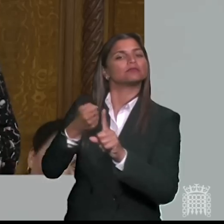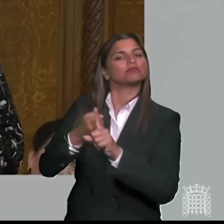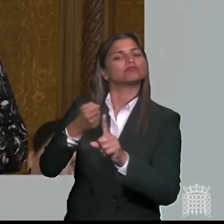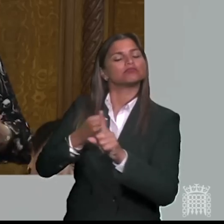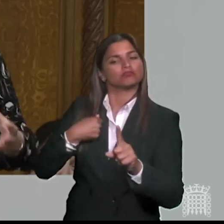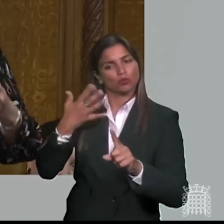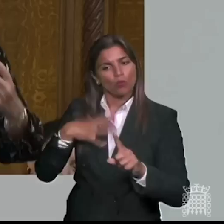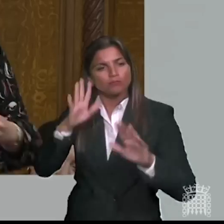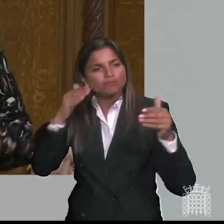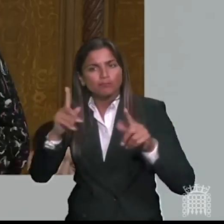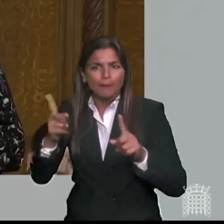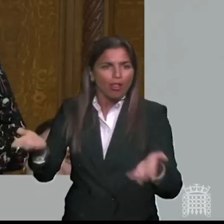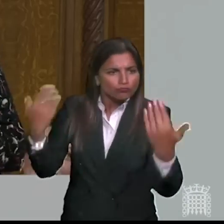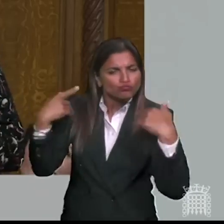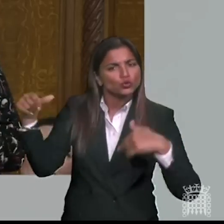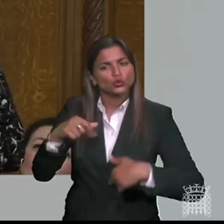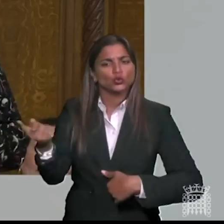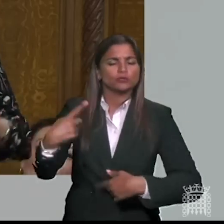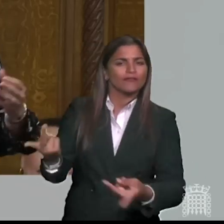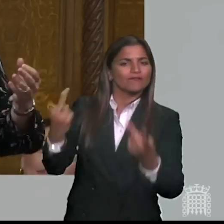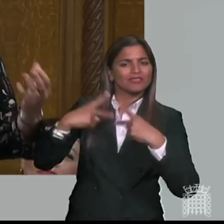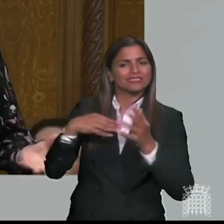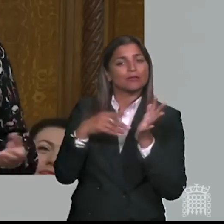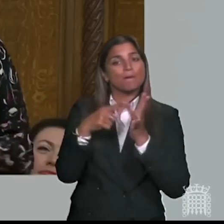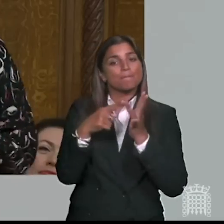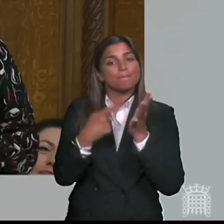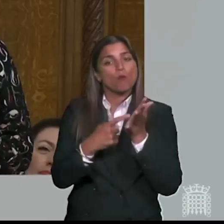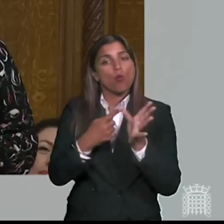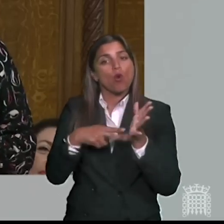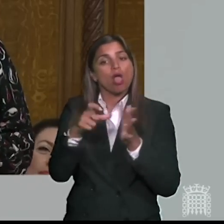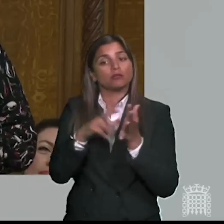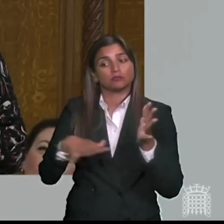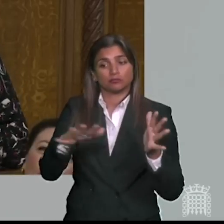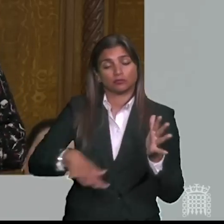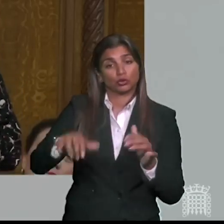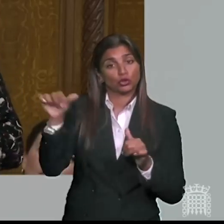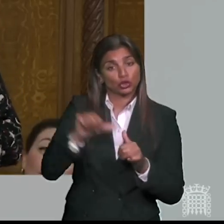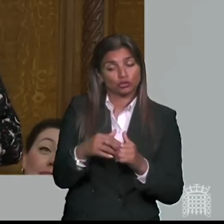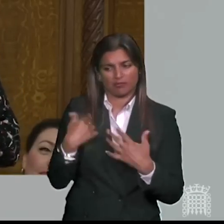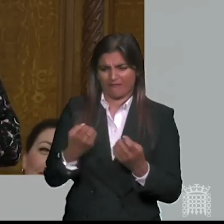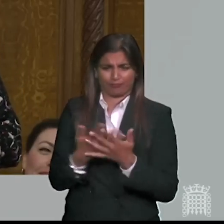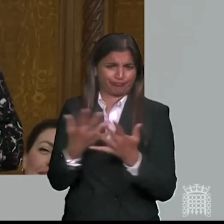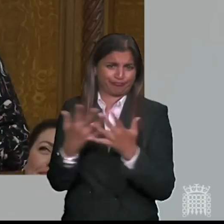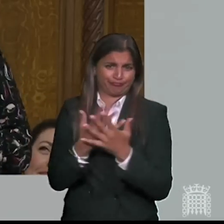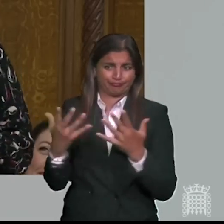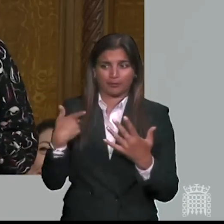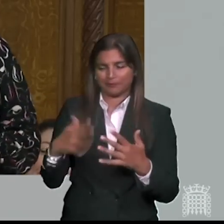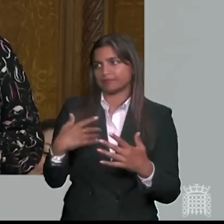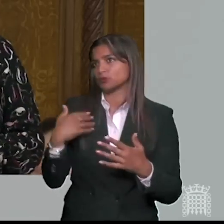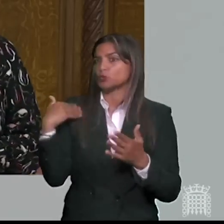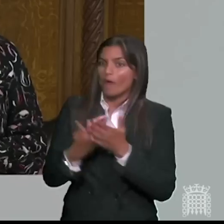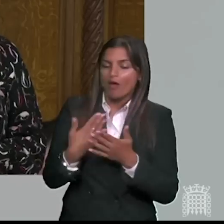I will focus on one of the many reasons to visit the Moorlands, including, we've had so far Hetty's Tea Room in Froggle, we've